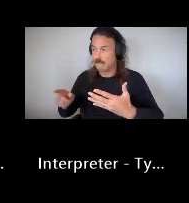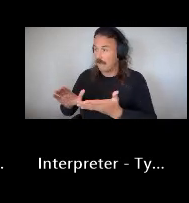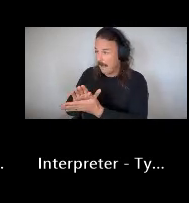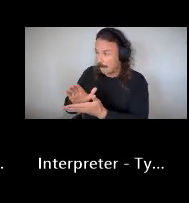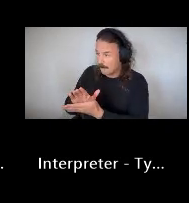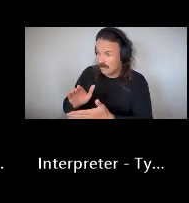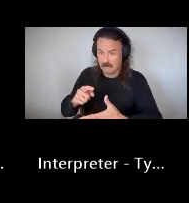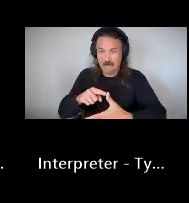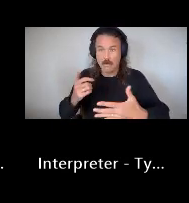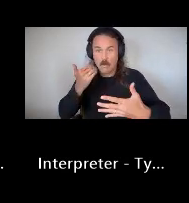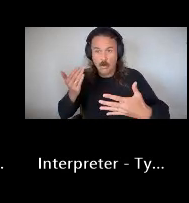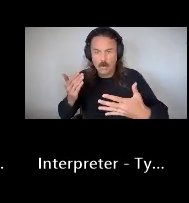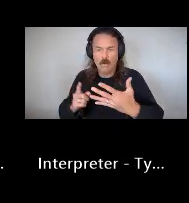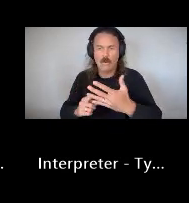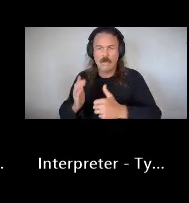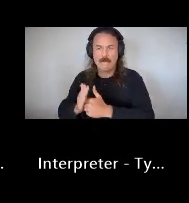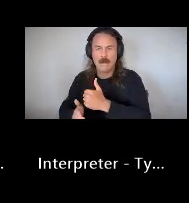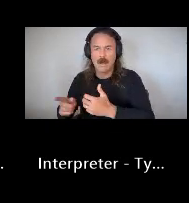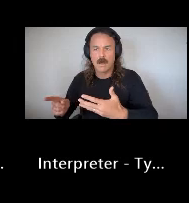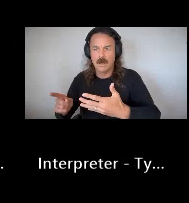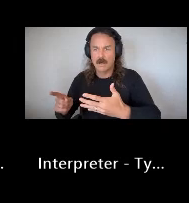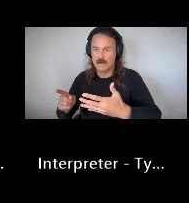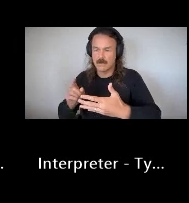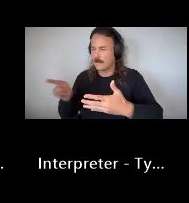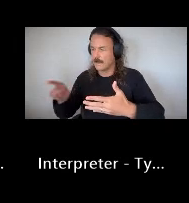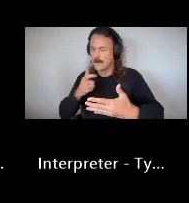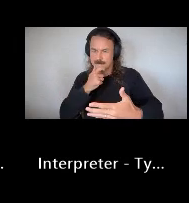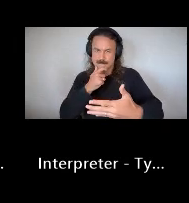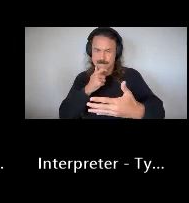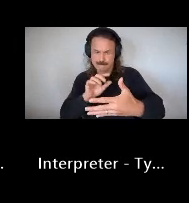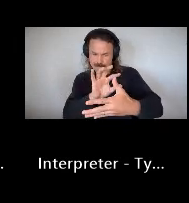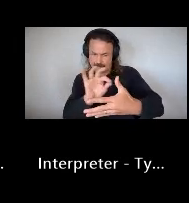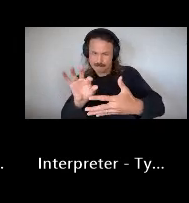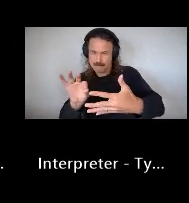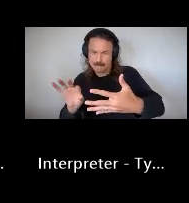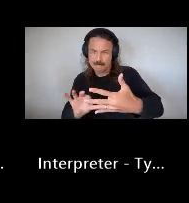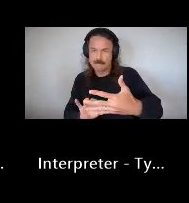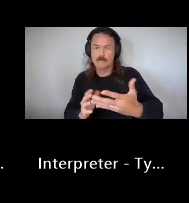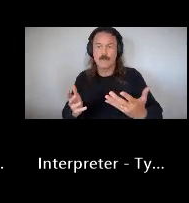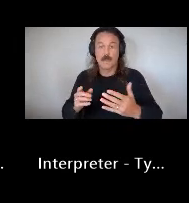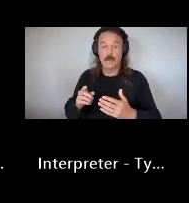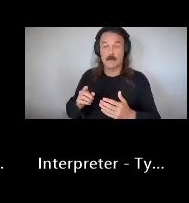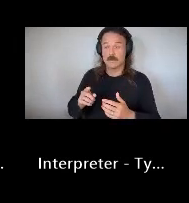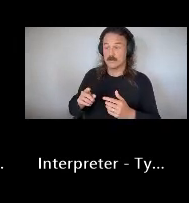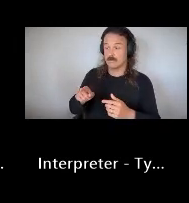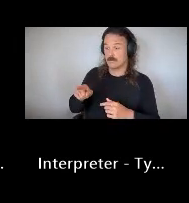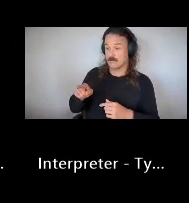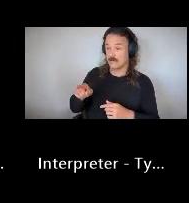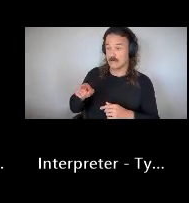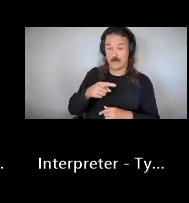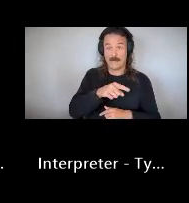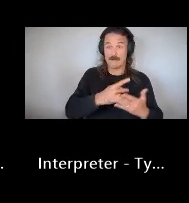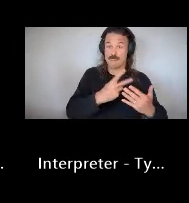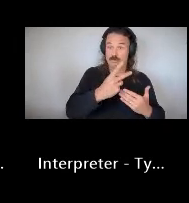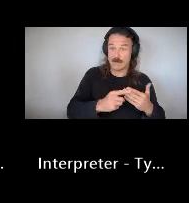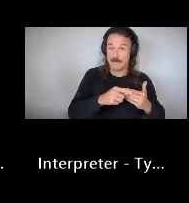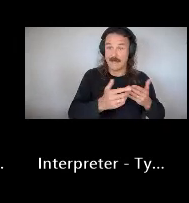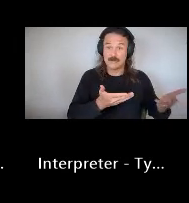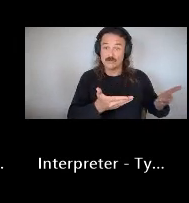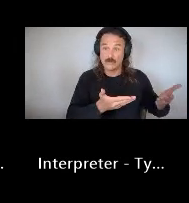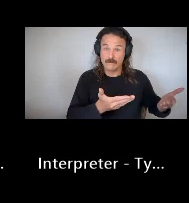Many measures that are available now look at how happy you are with how well people are producing what you're receiving. Are you happy